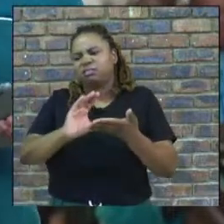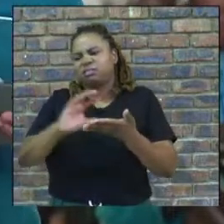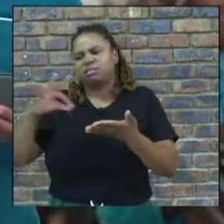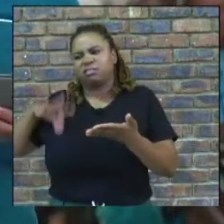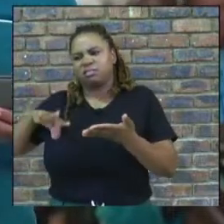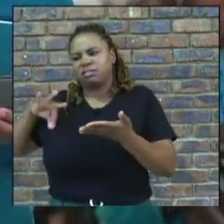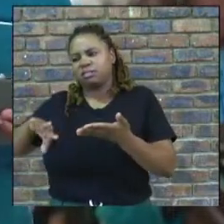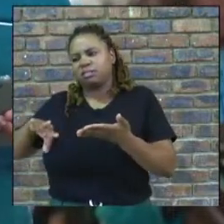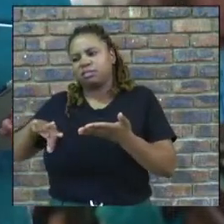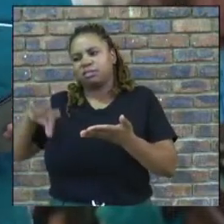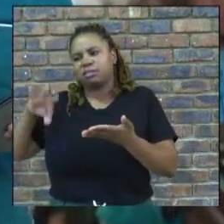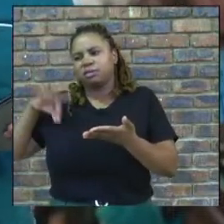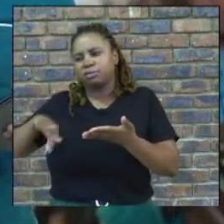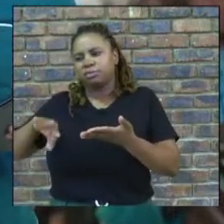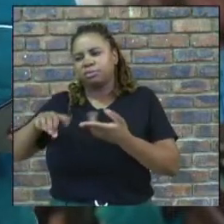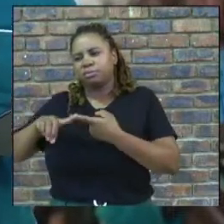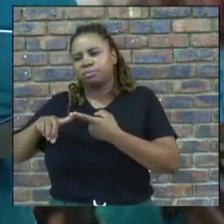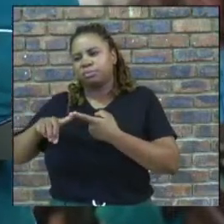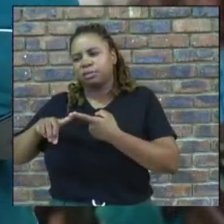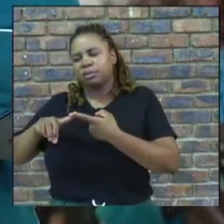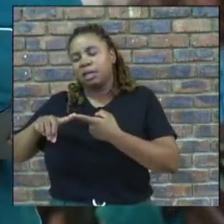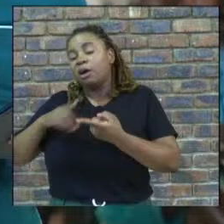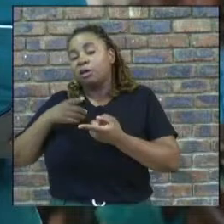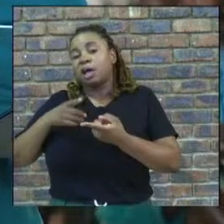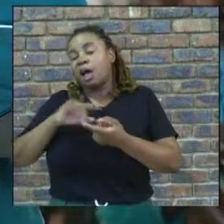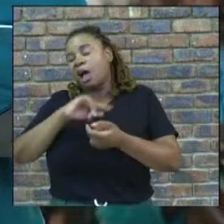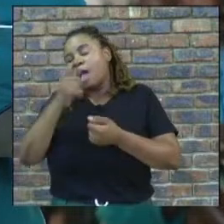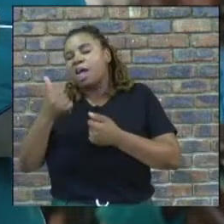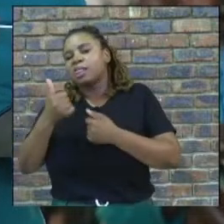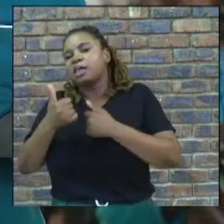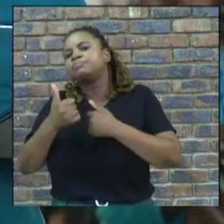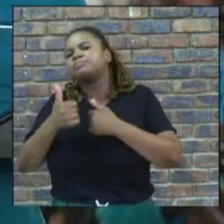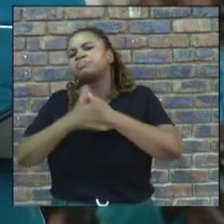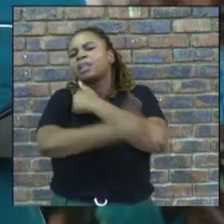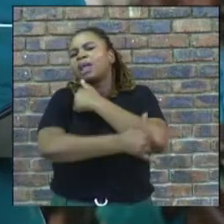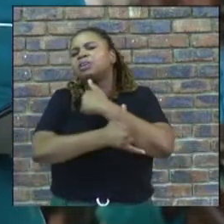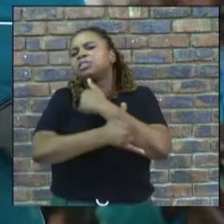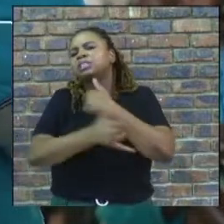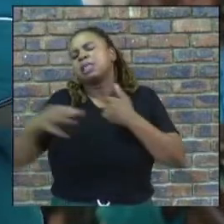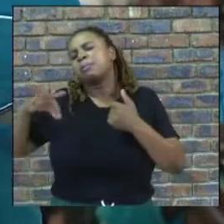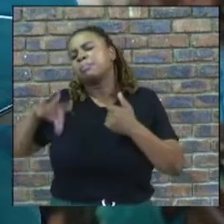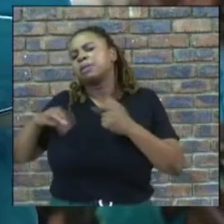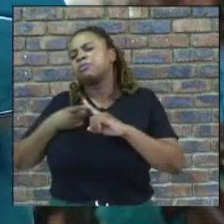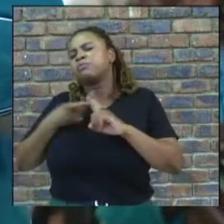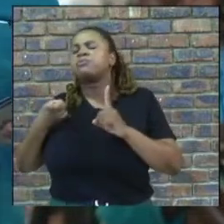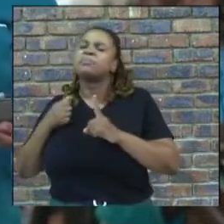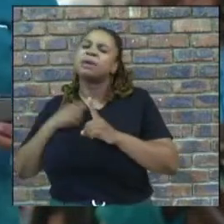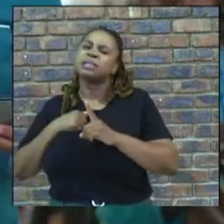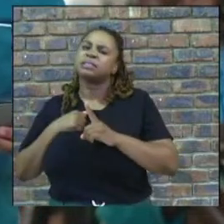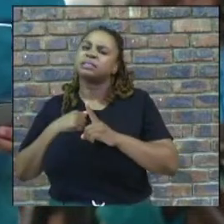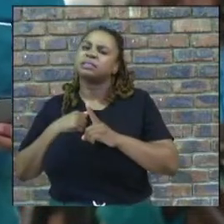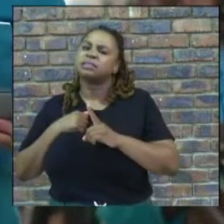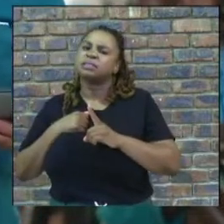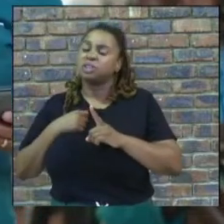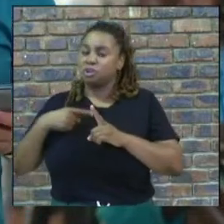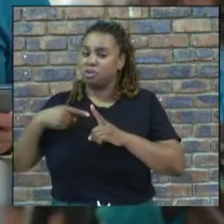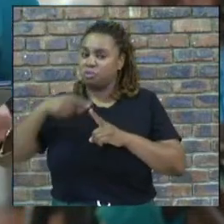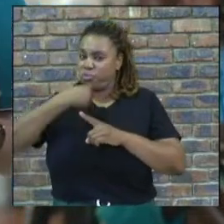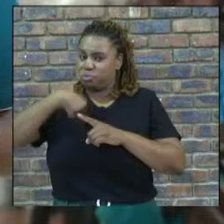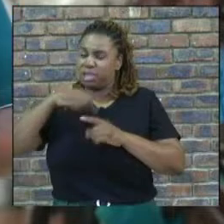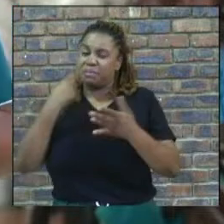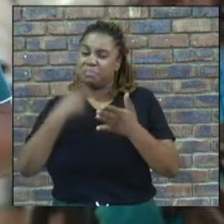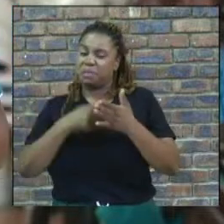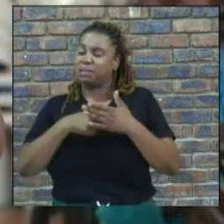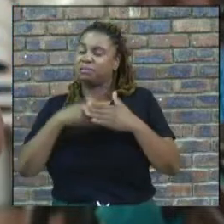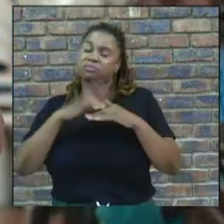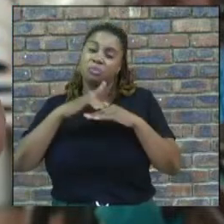countries are enjoying the benefits of lower costs while we are already paying high cost for that. So the bill needs to speak